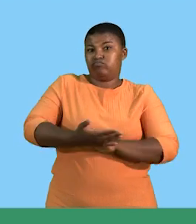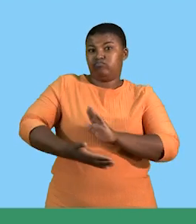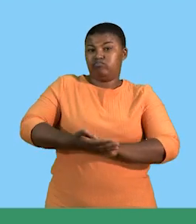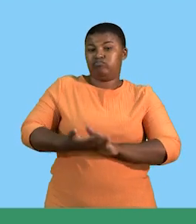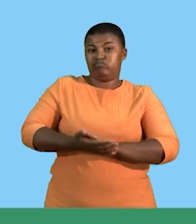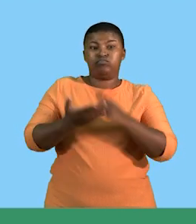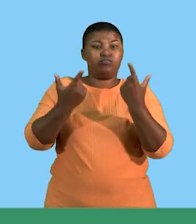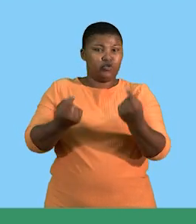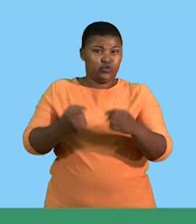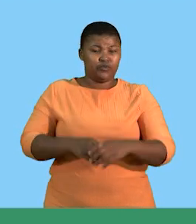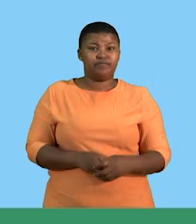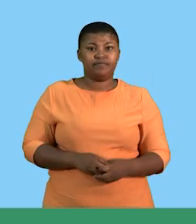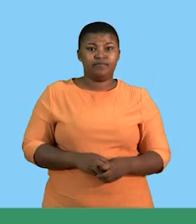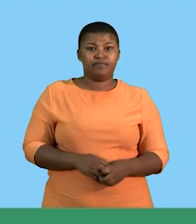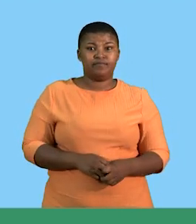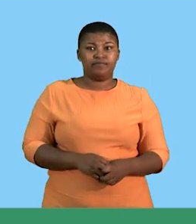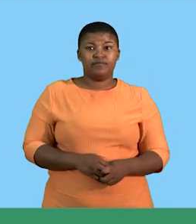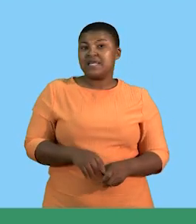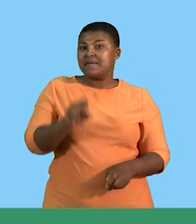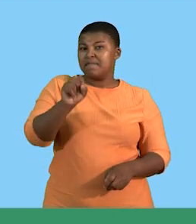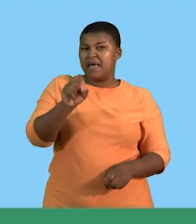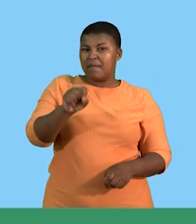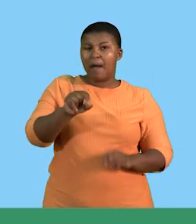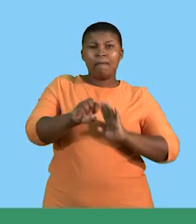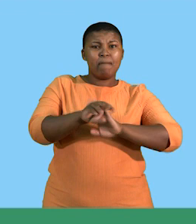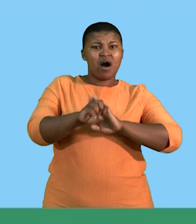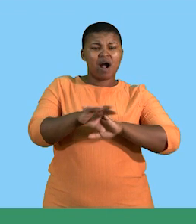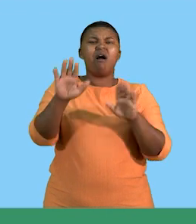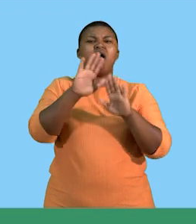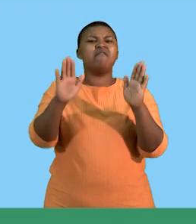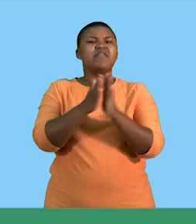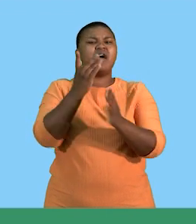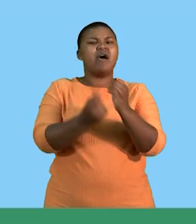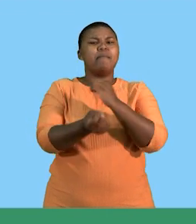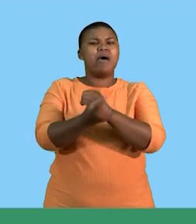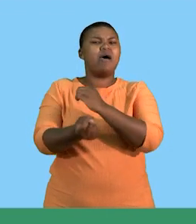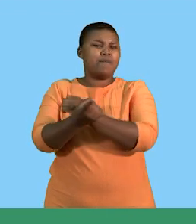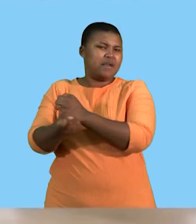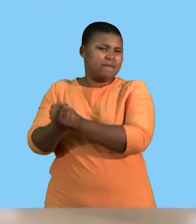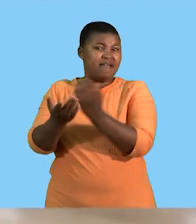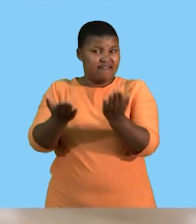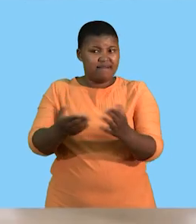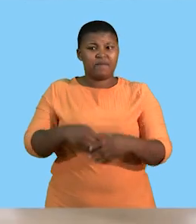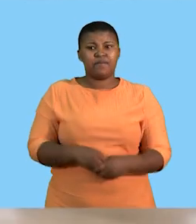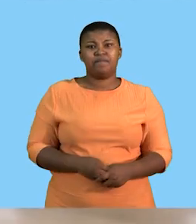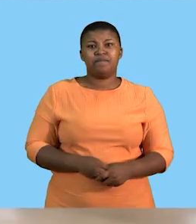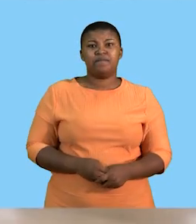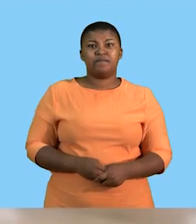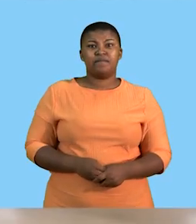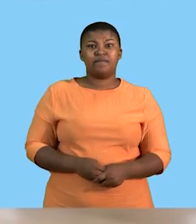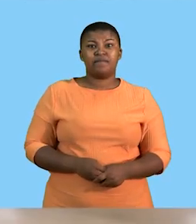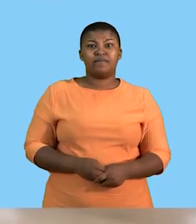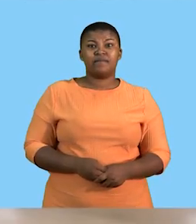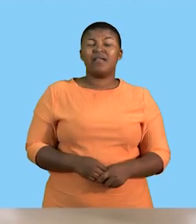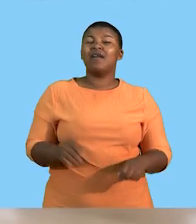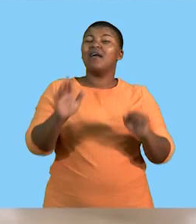at the market environment, because that is where most of our transactions take place, everything that happens in